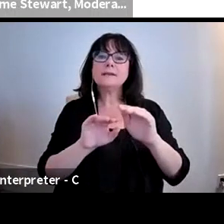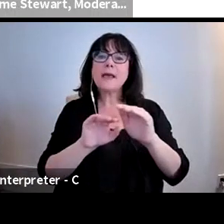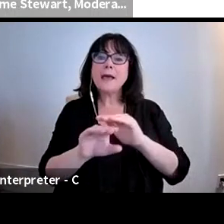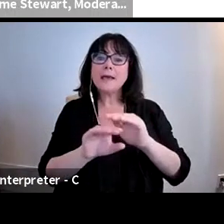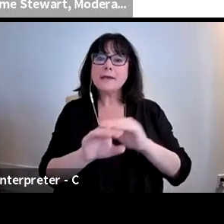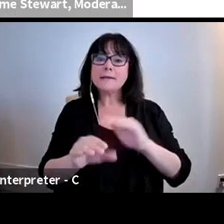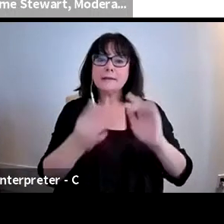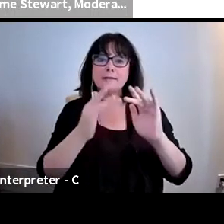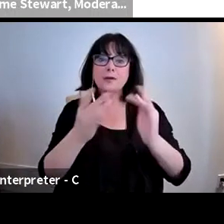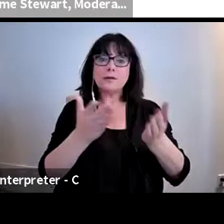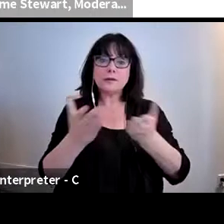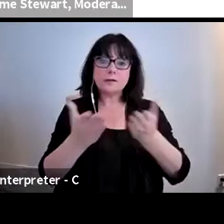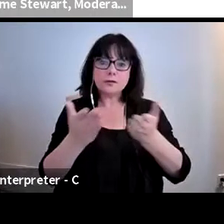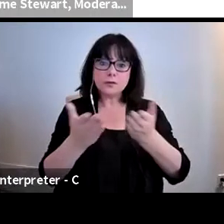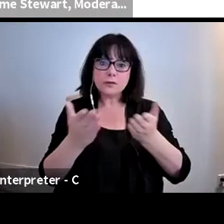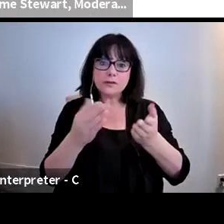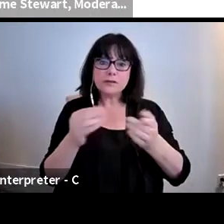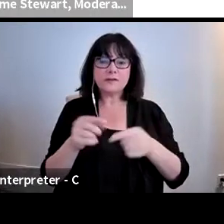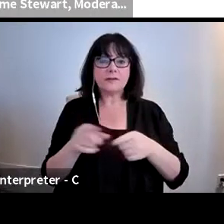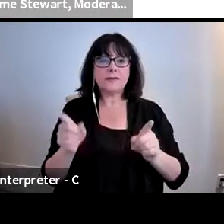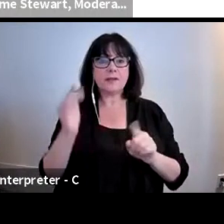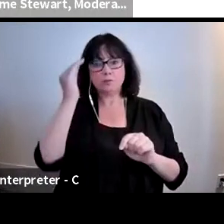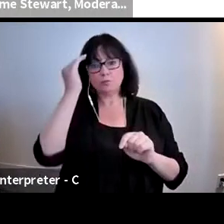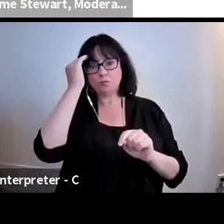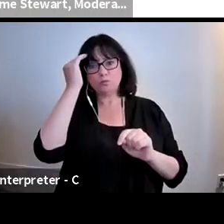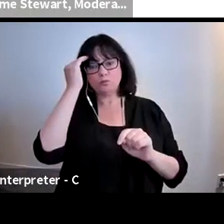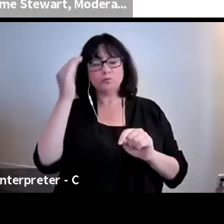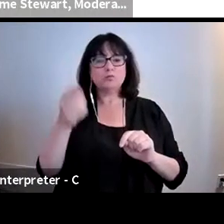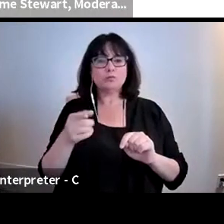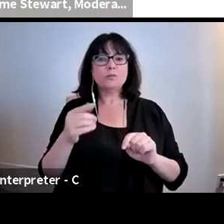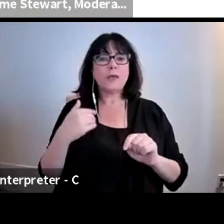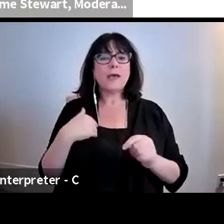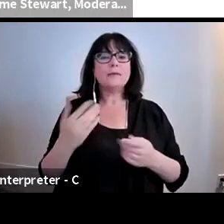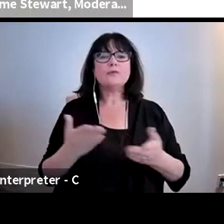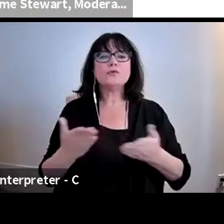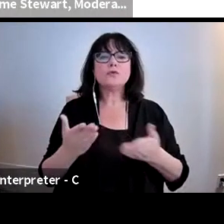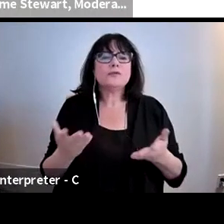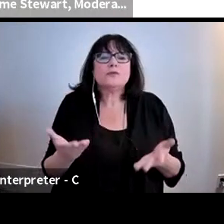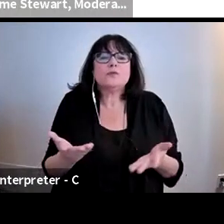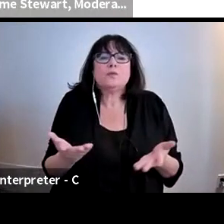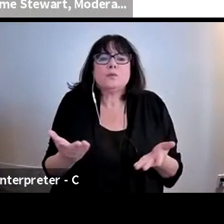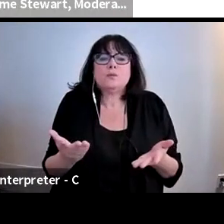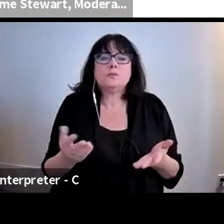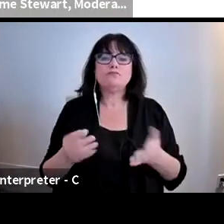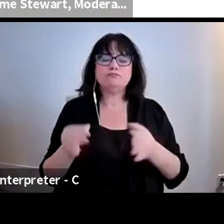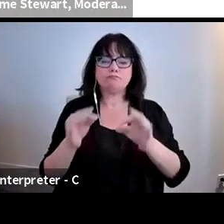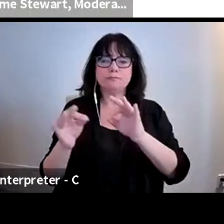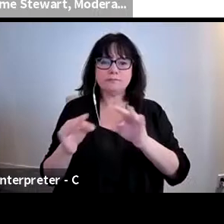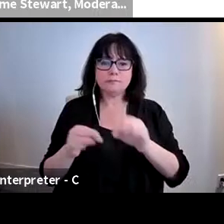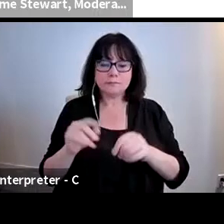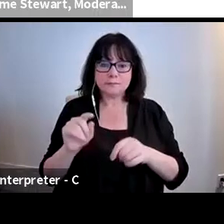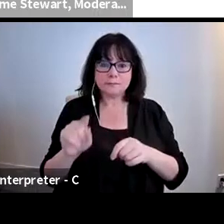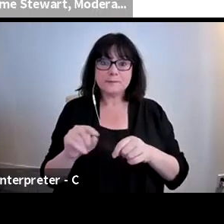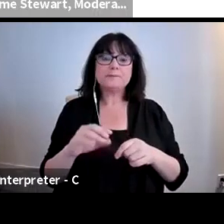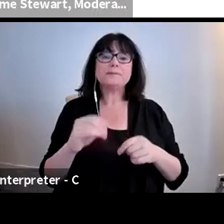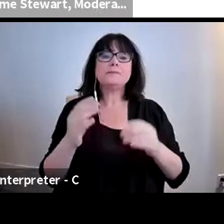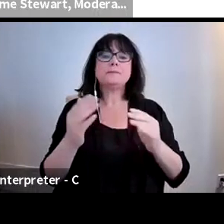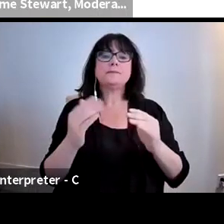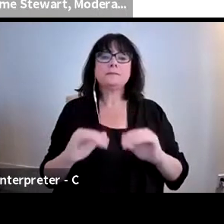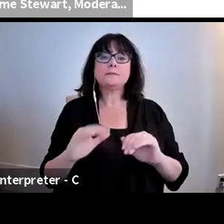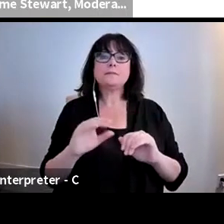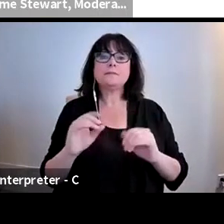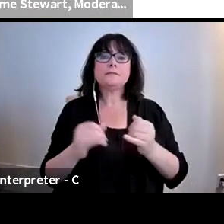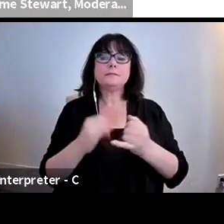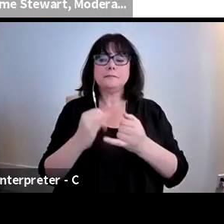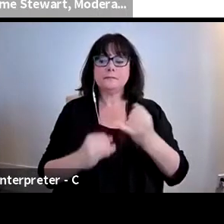with what's available to them while they're in quarantine. And then finally, we will also be having